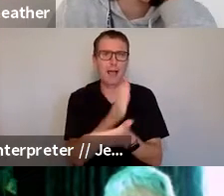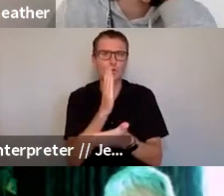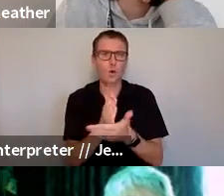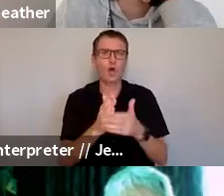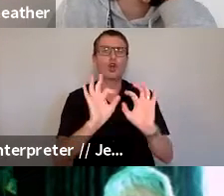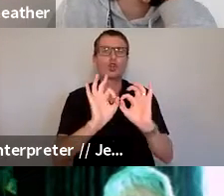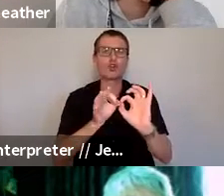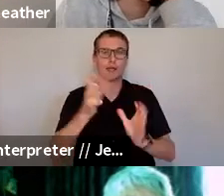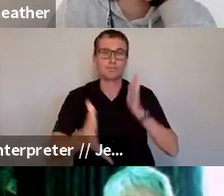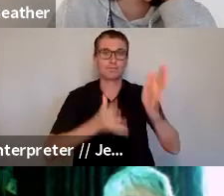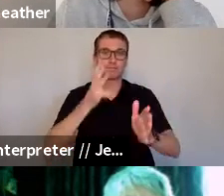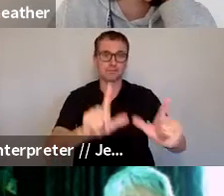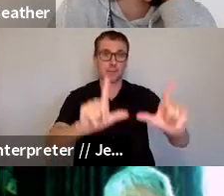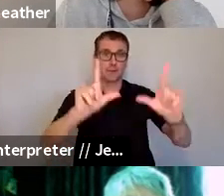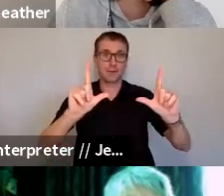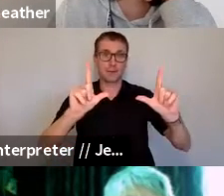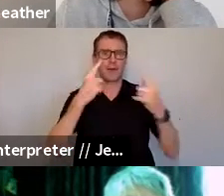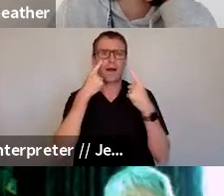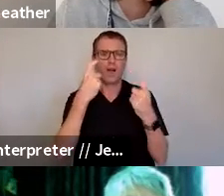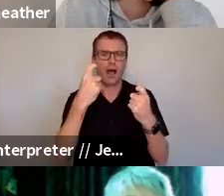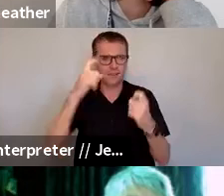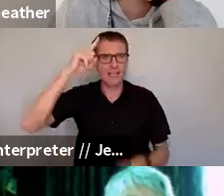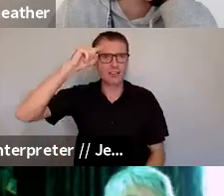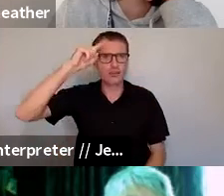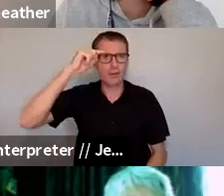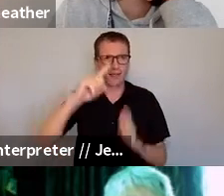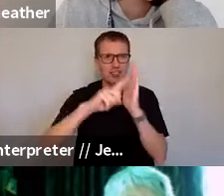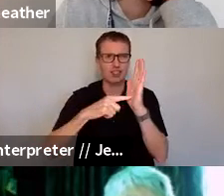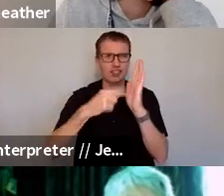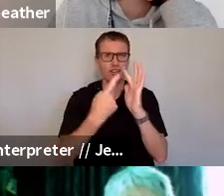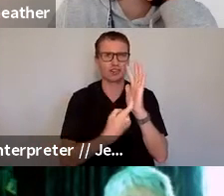interpretation, find Jeremy Borland's, the